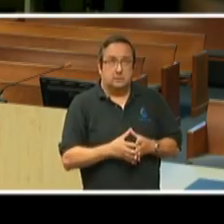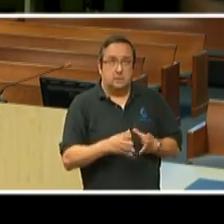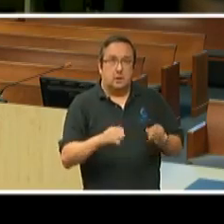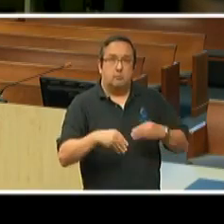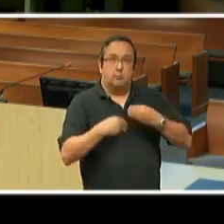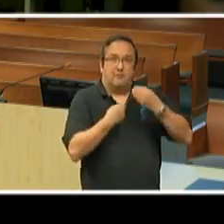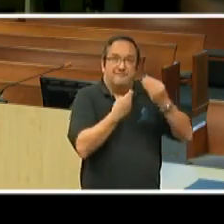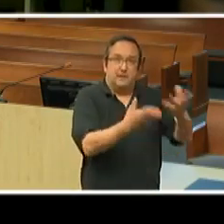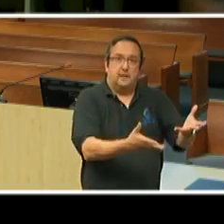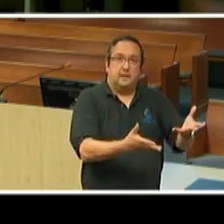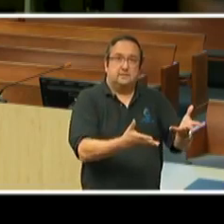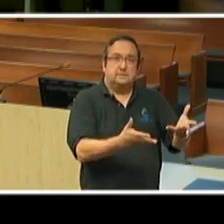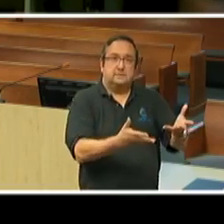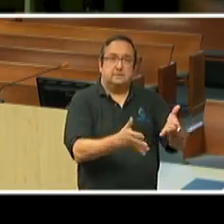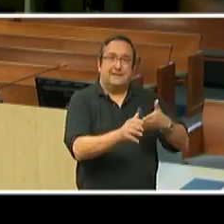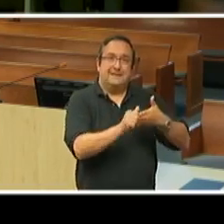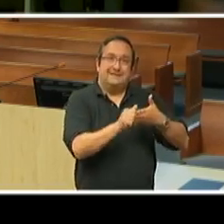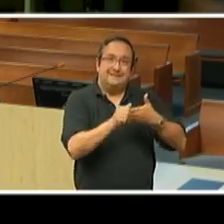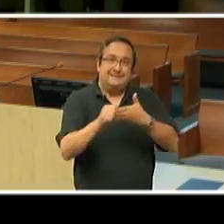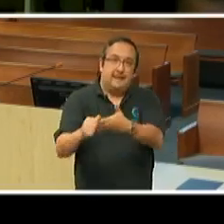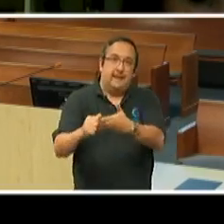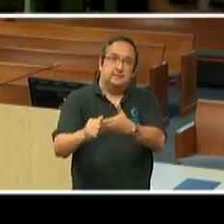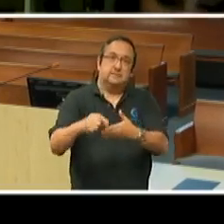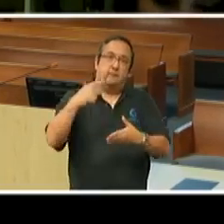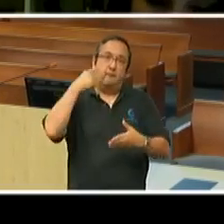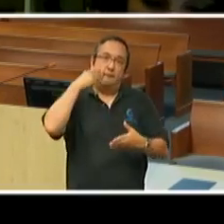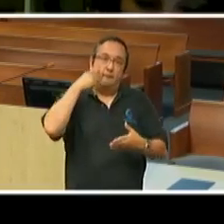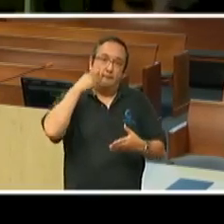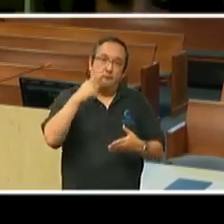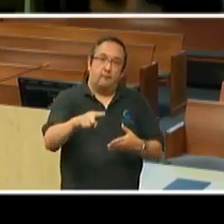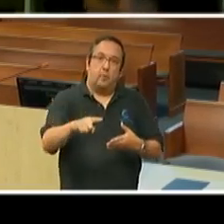provides guidance for